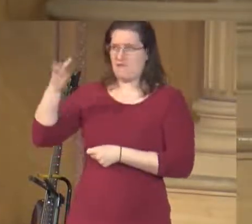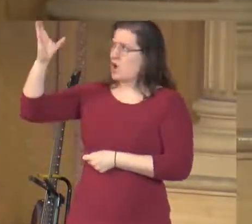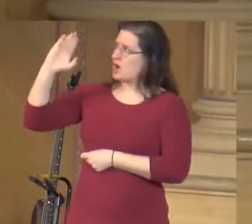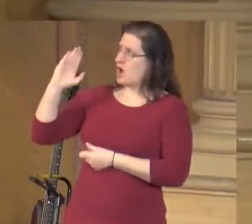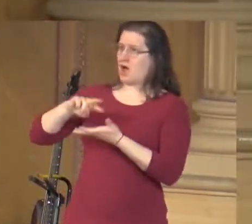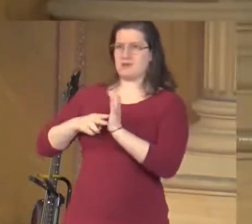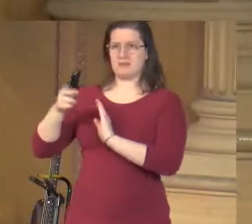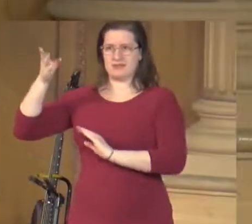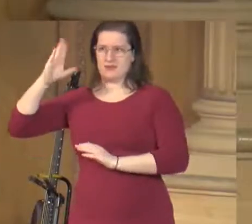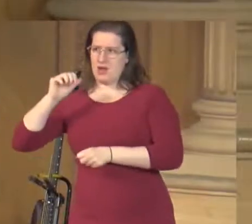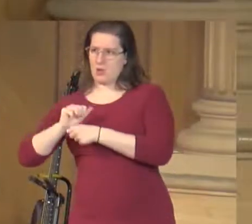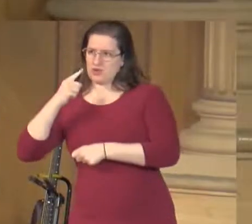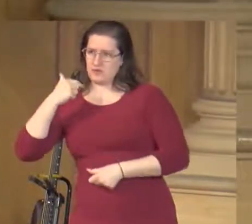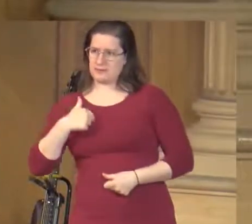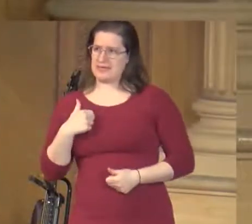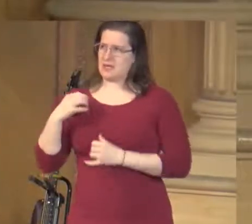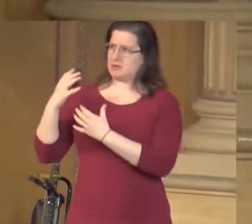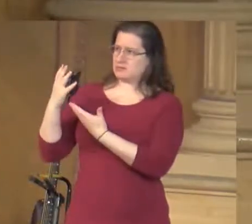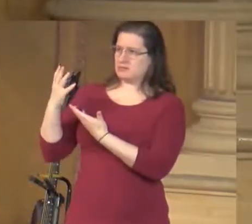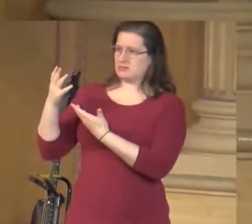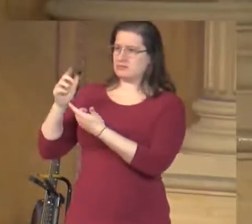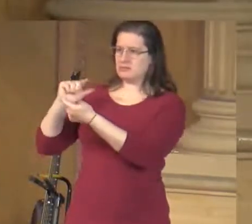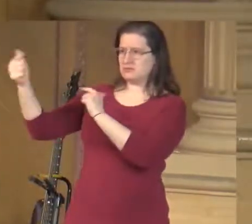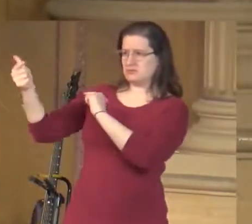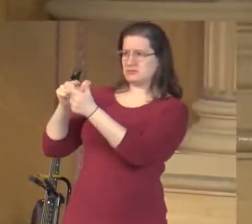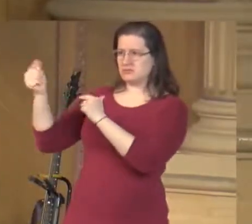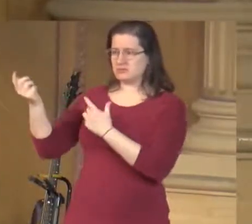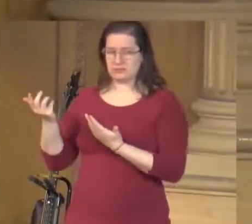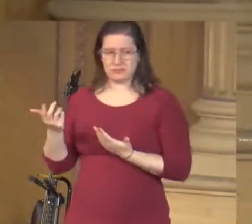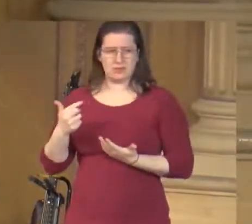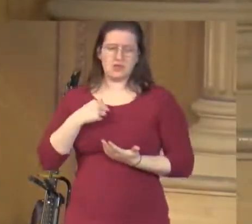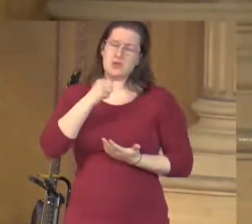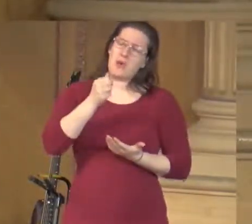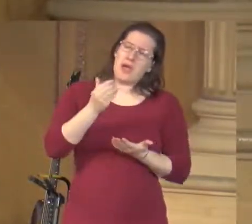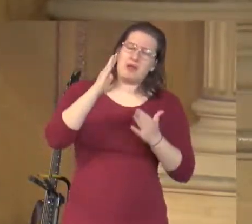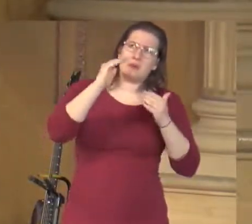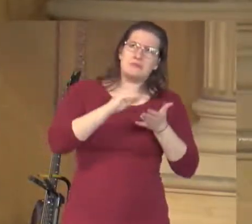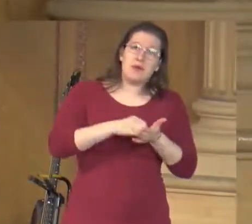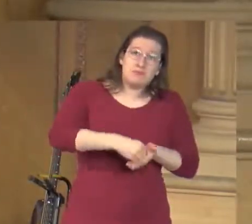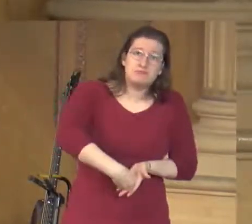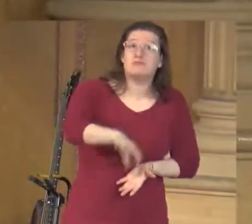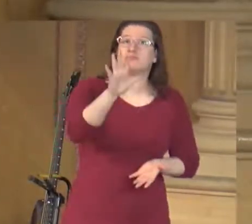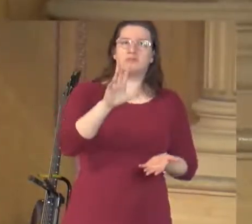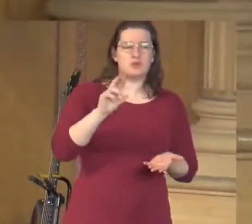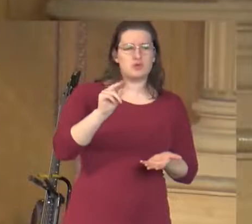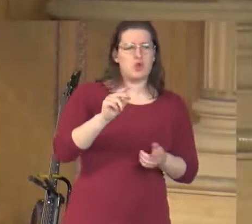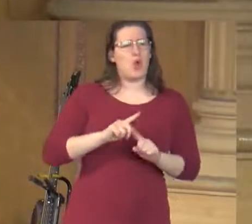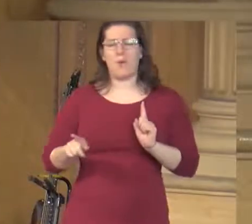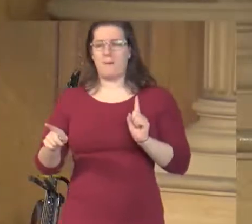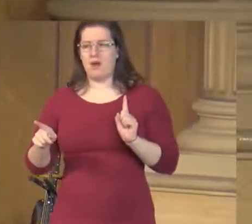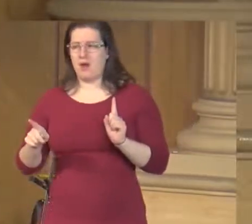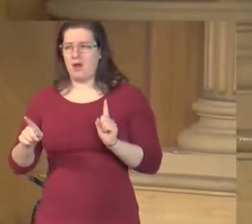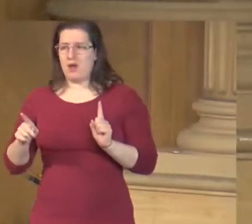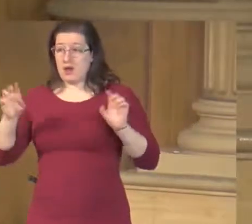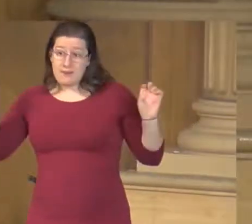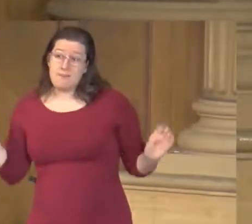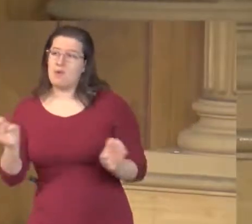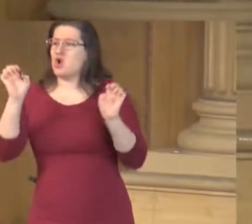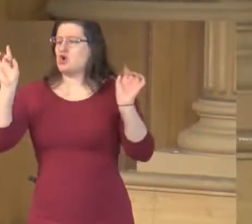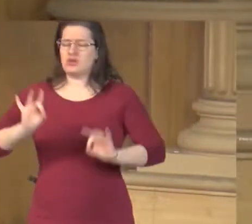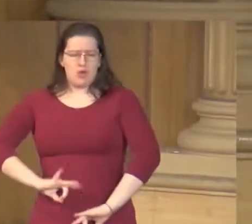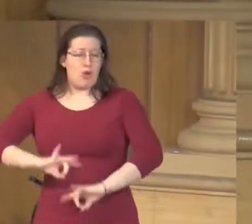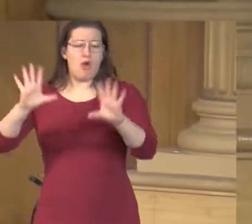he's working for you. And while you might not be expecting riches, you certainly wouldn't expect calamity either because you're doing everything right.